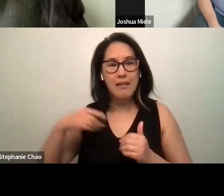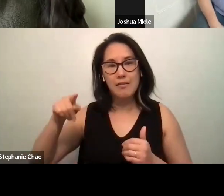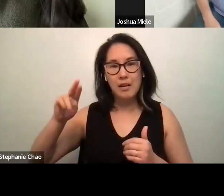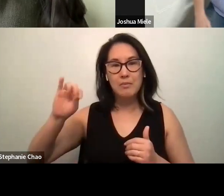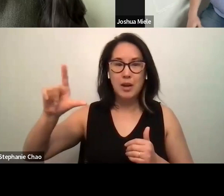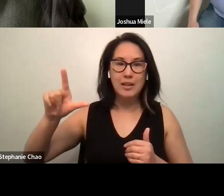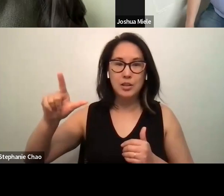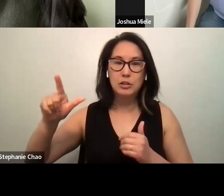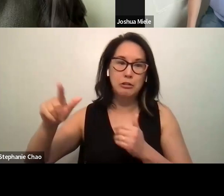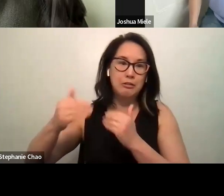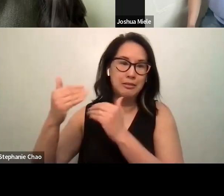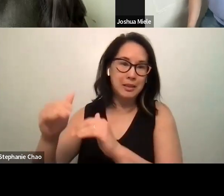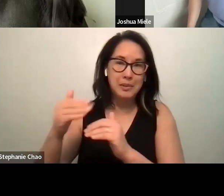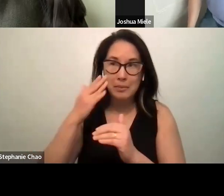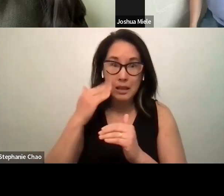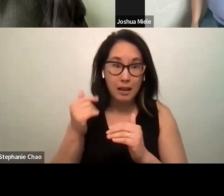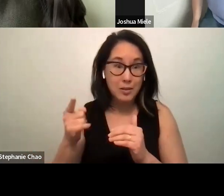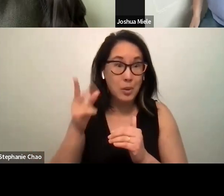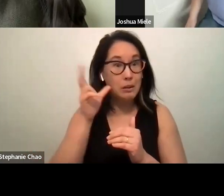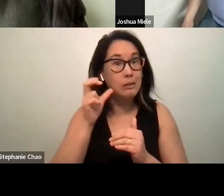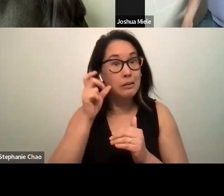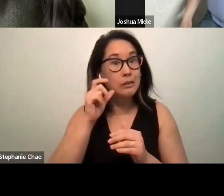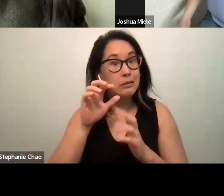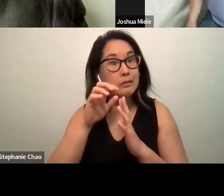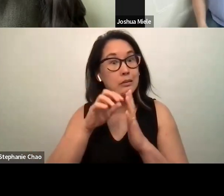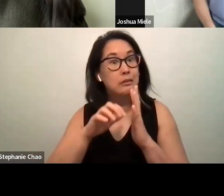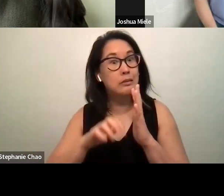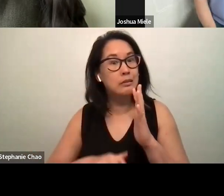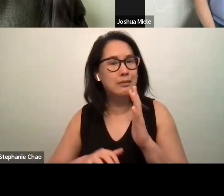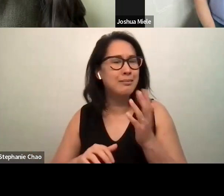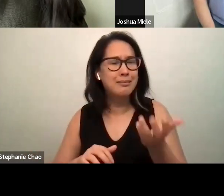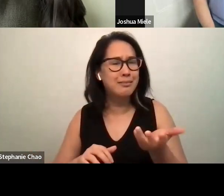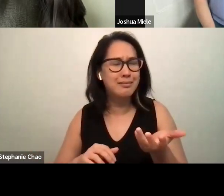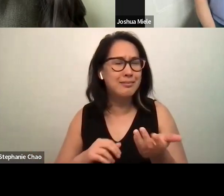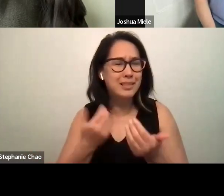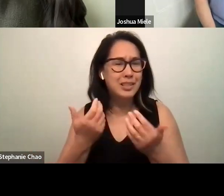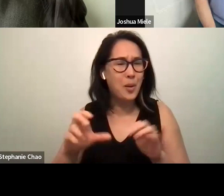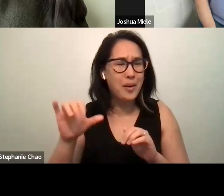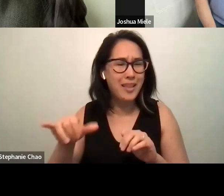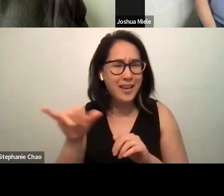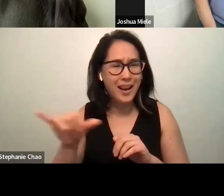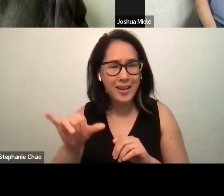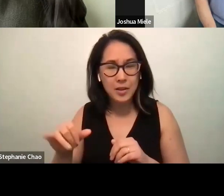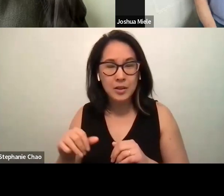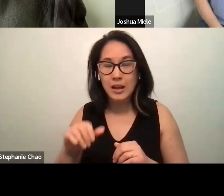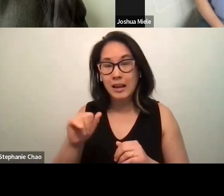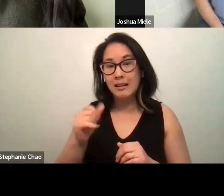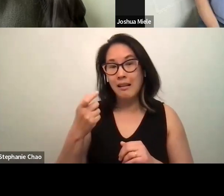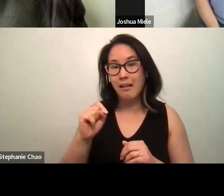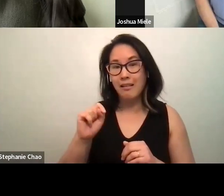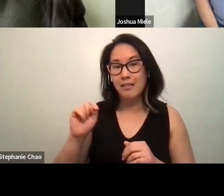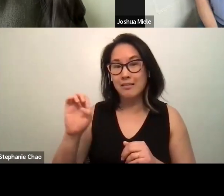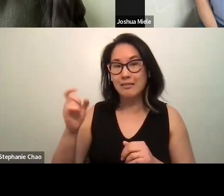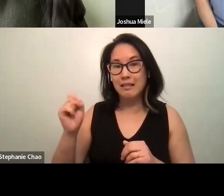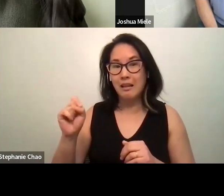much description does somebody want to really listen to about alt text? Alt text is really not ultimately designed